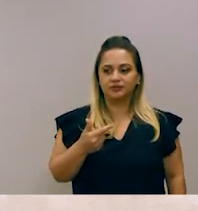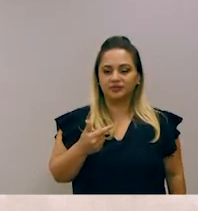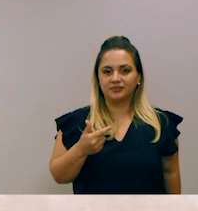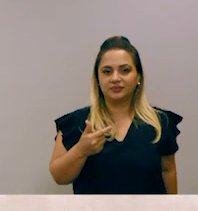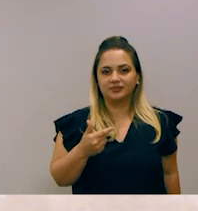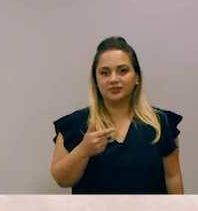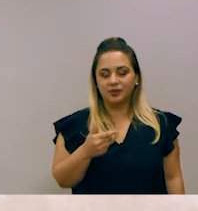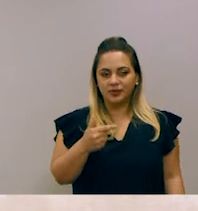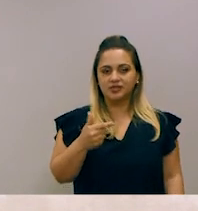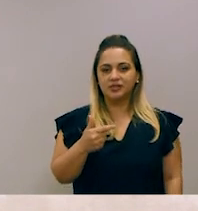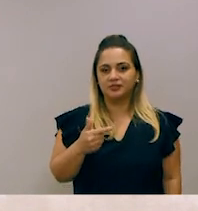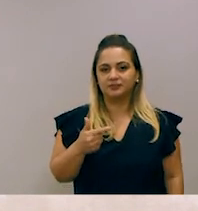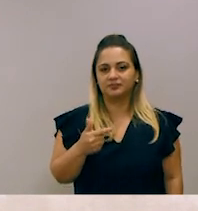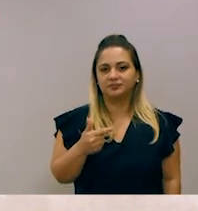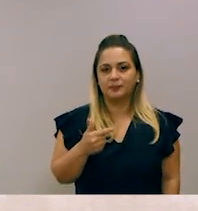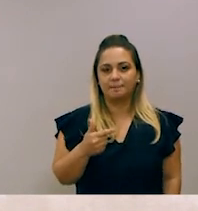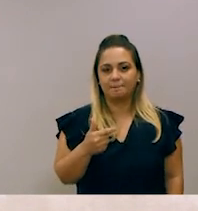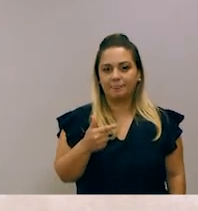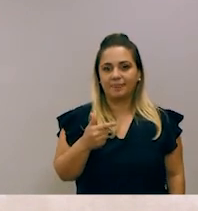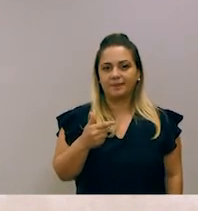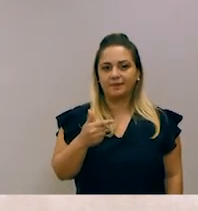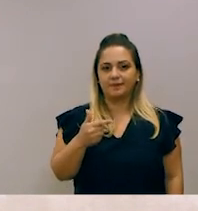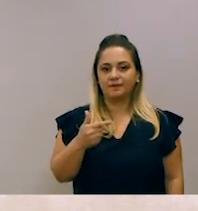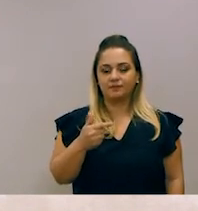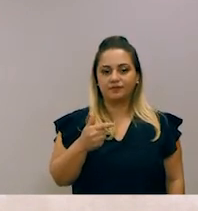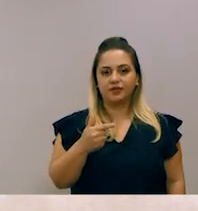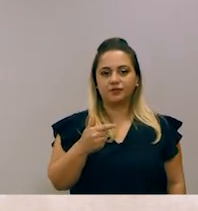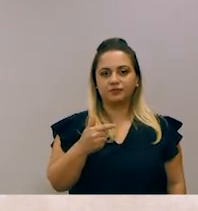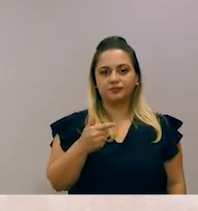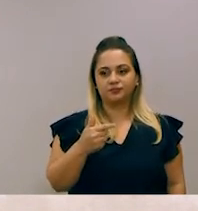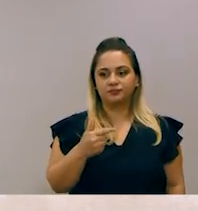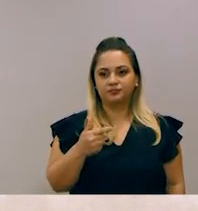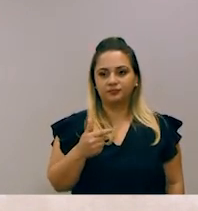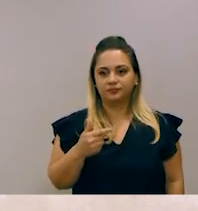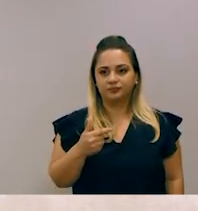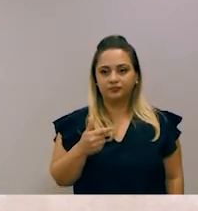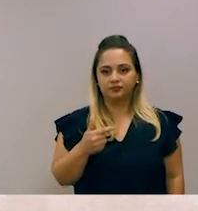was this third one with 0.71.